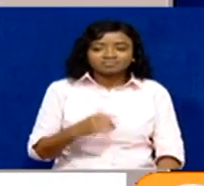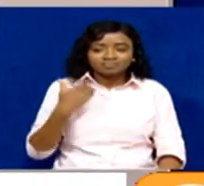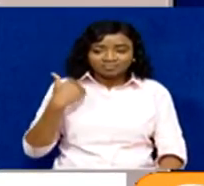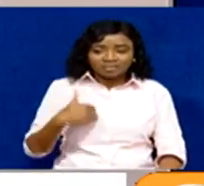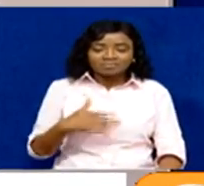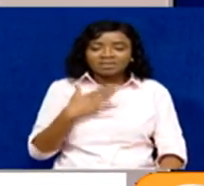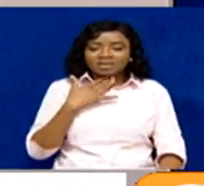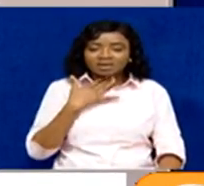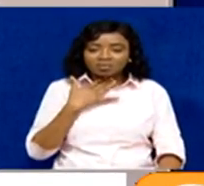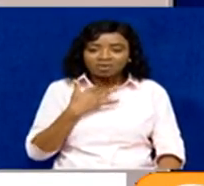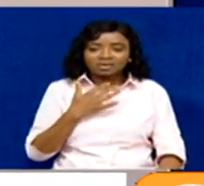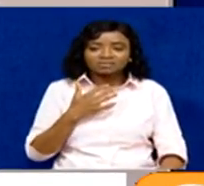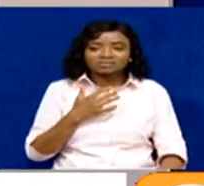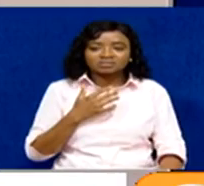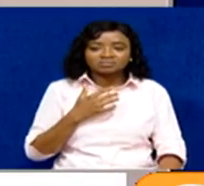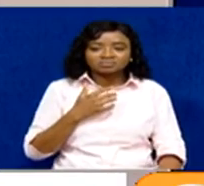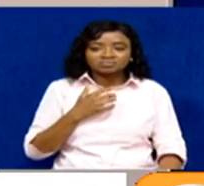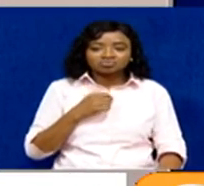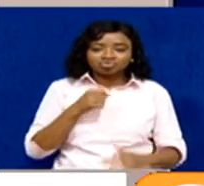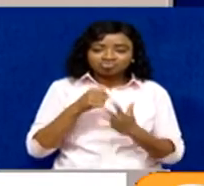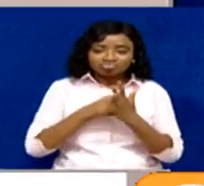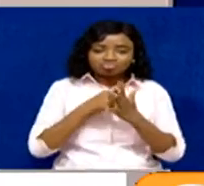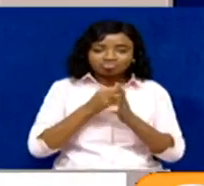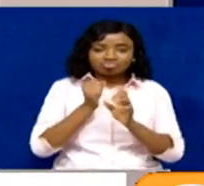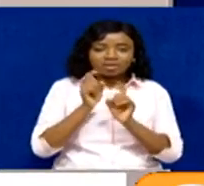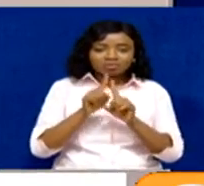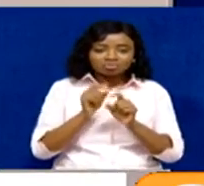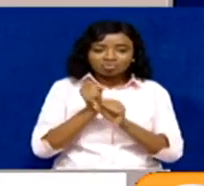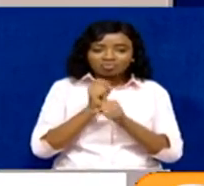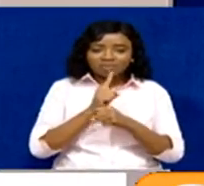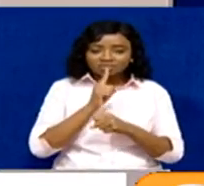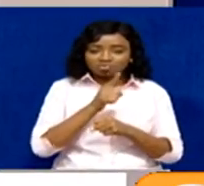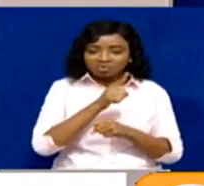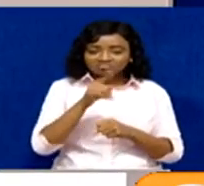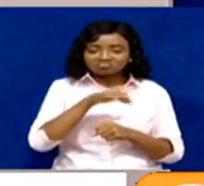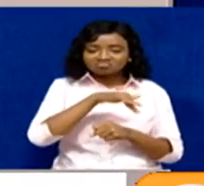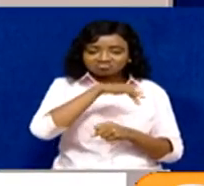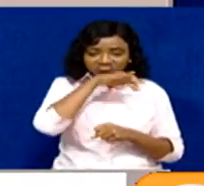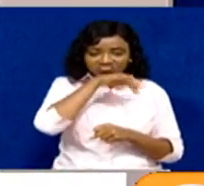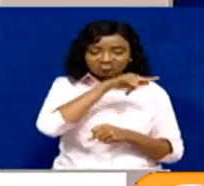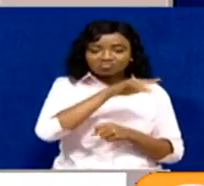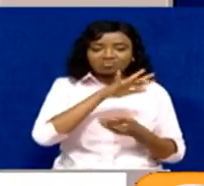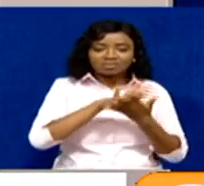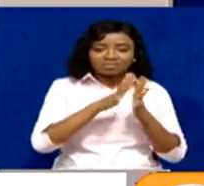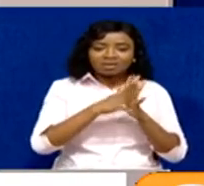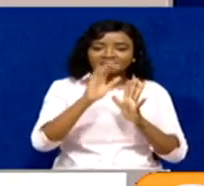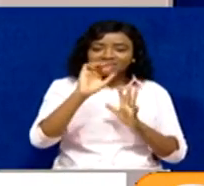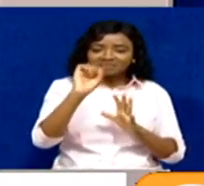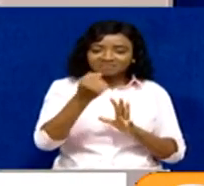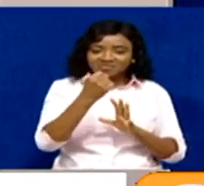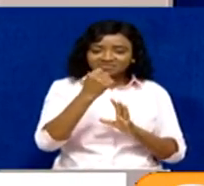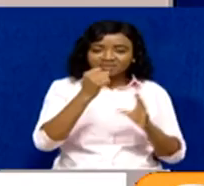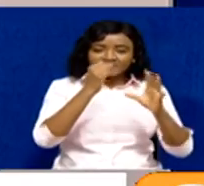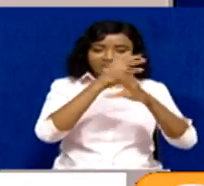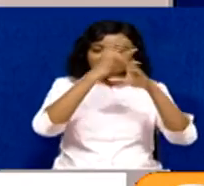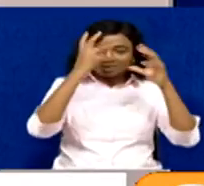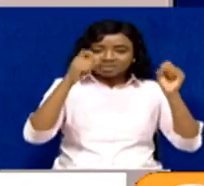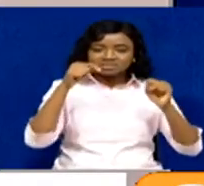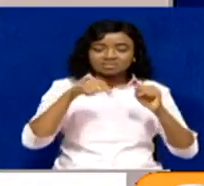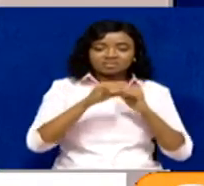sure that Raila becomes the fifth president of the republic, and